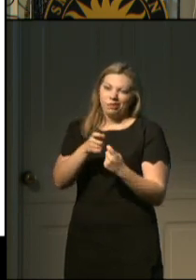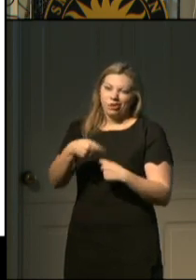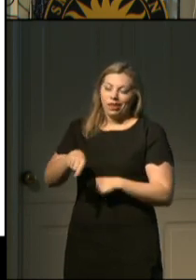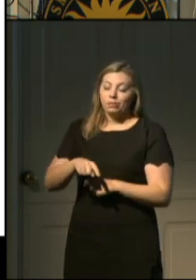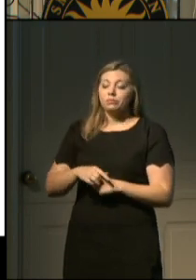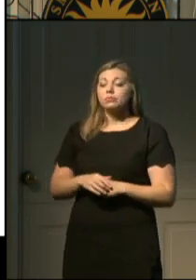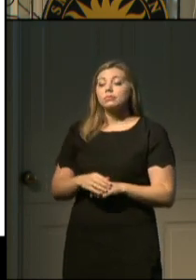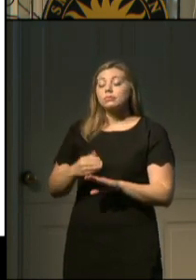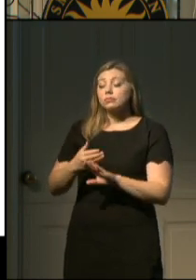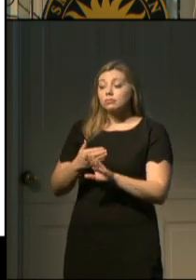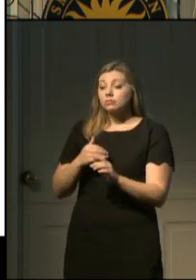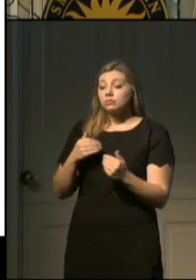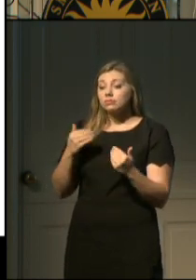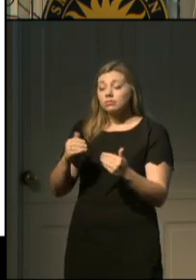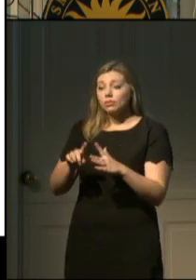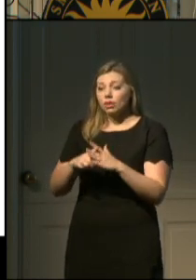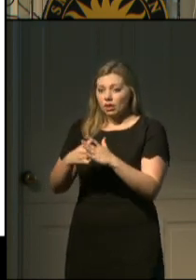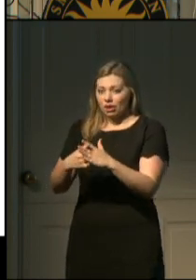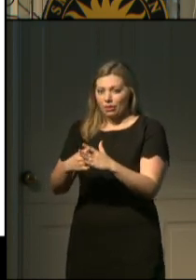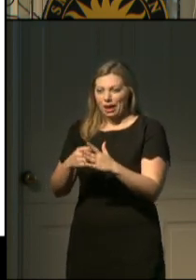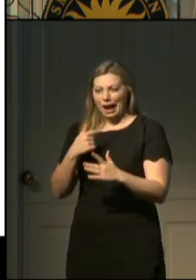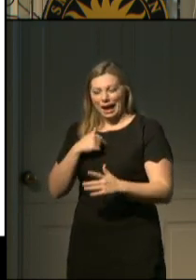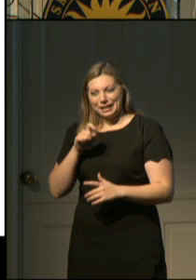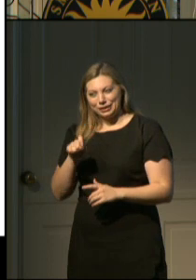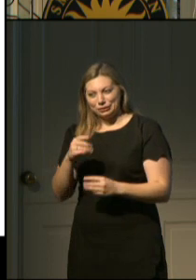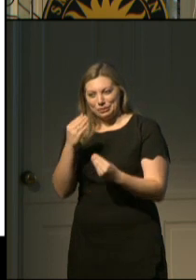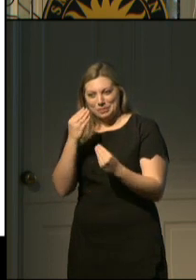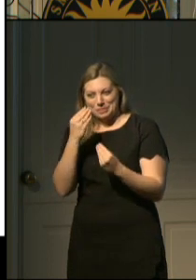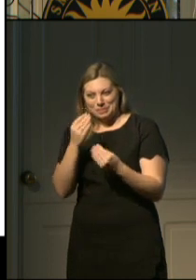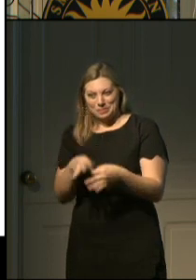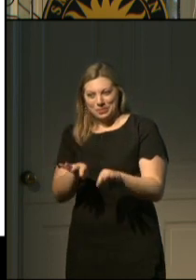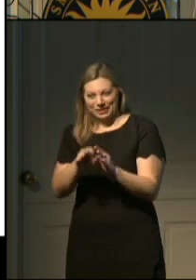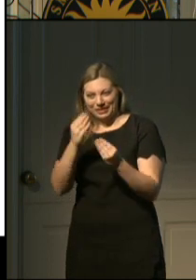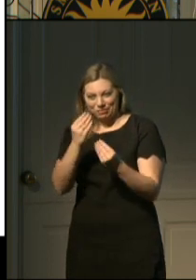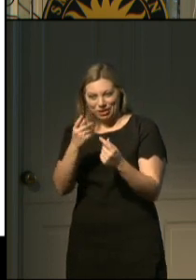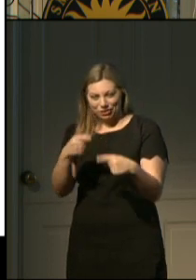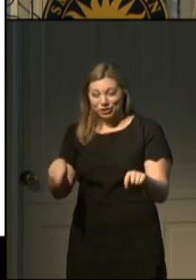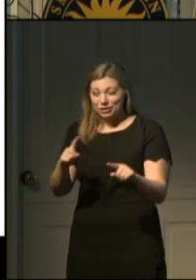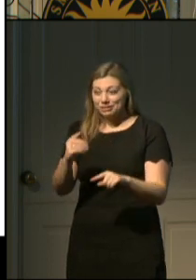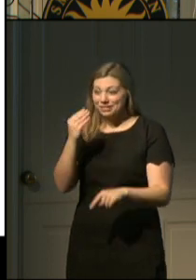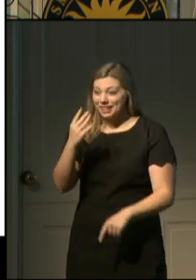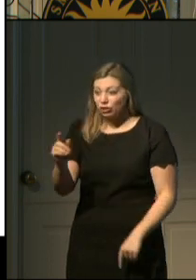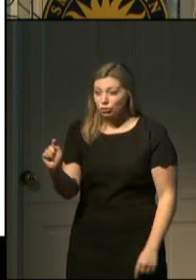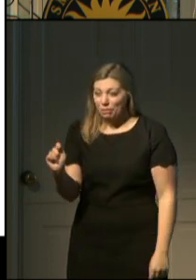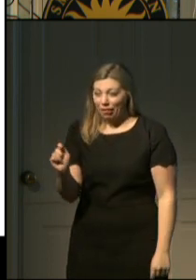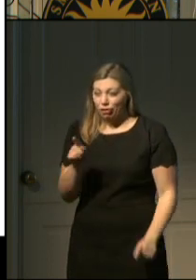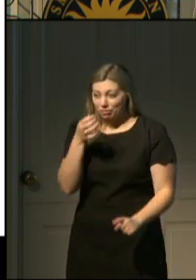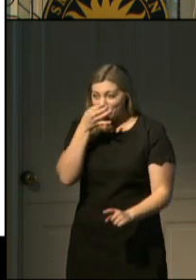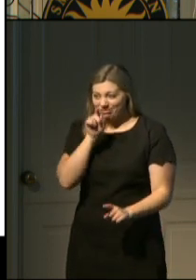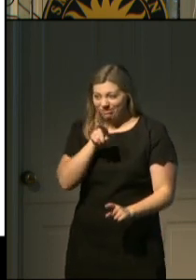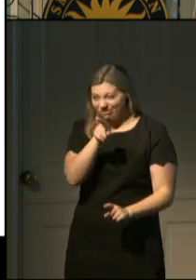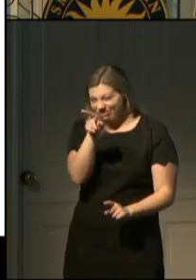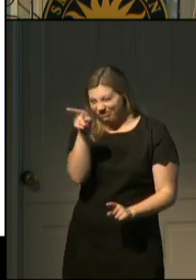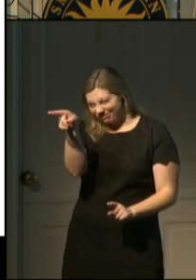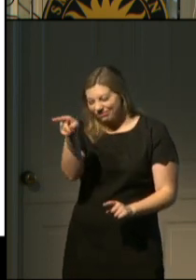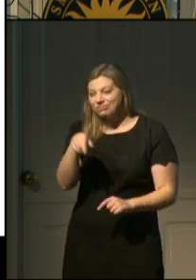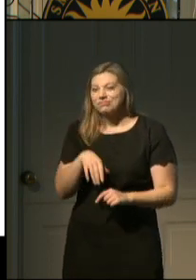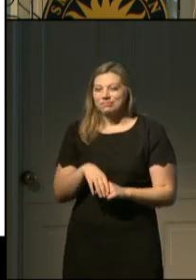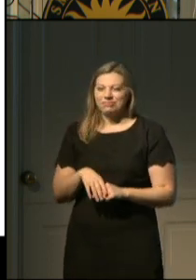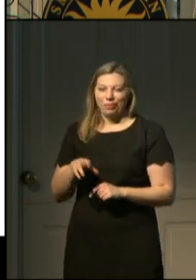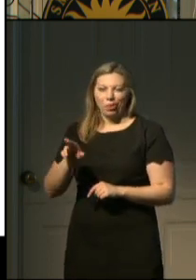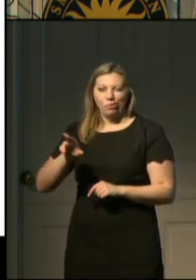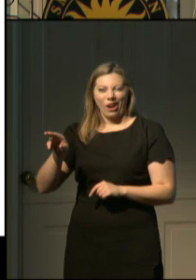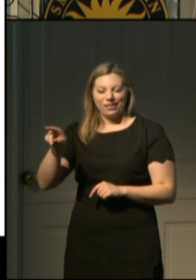begin, I have been tasked with conveying some really important information to you. The restrooms are outside this area to your